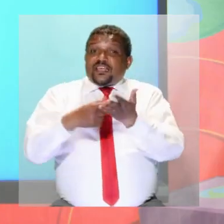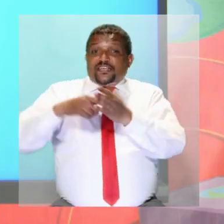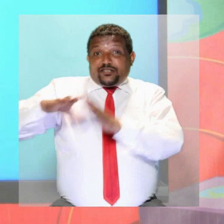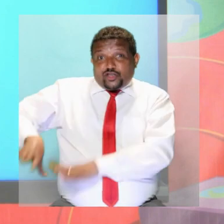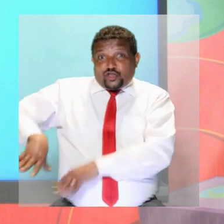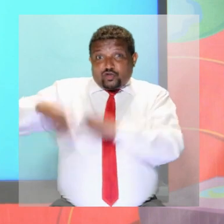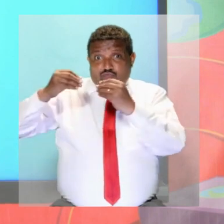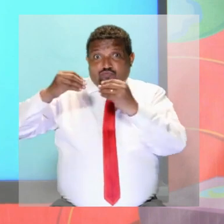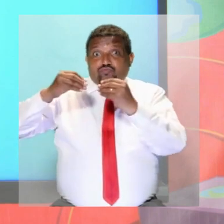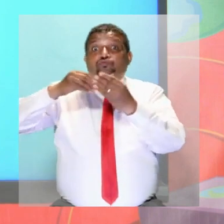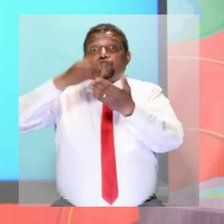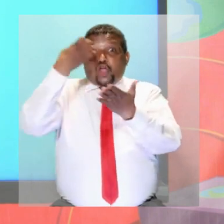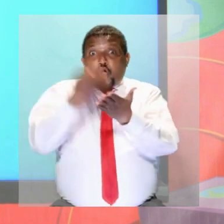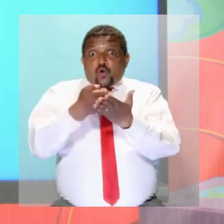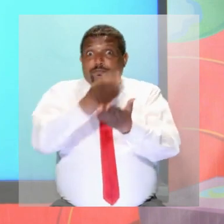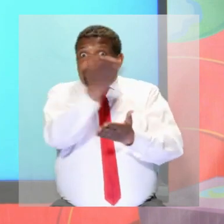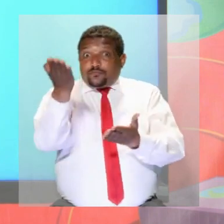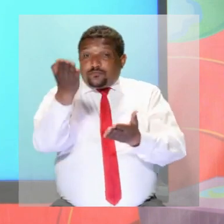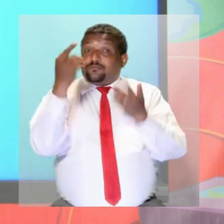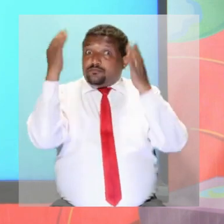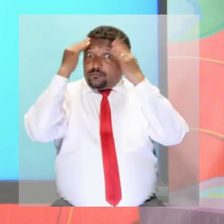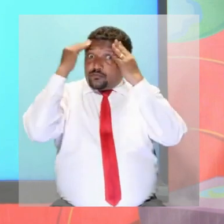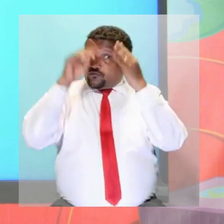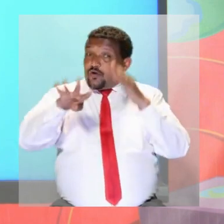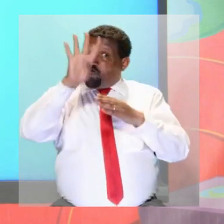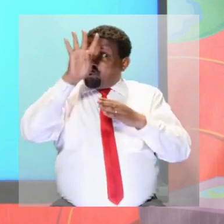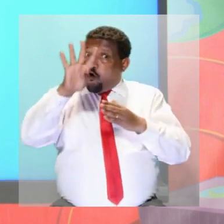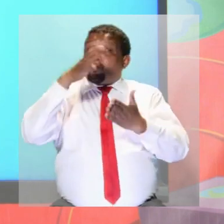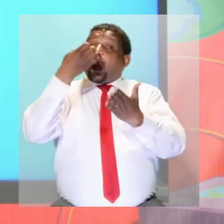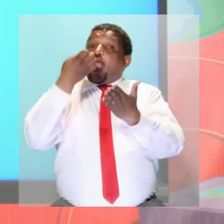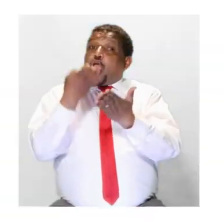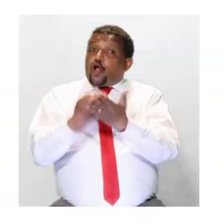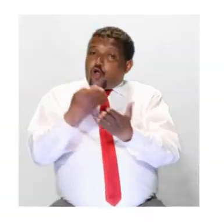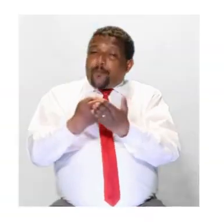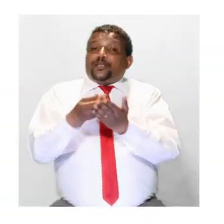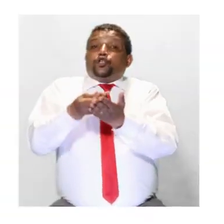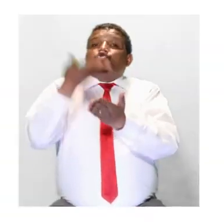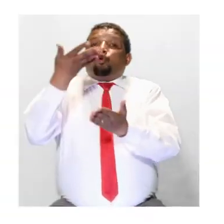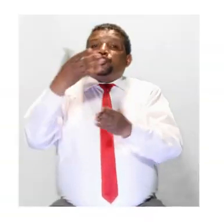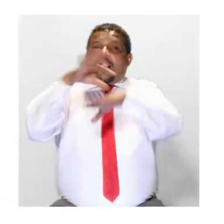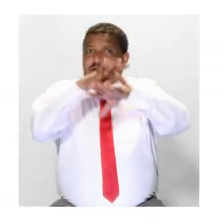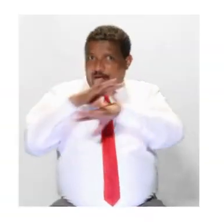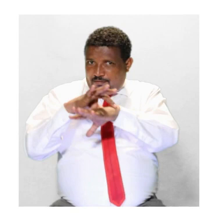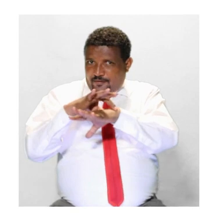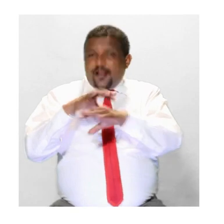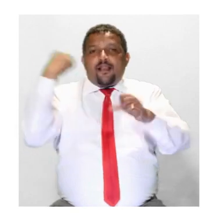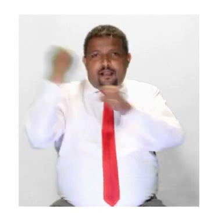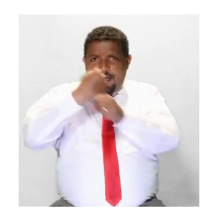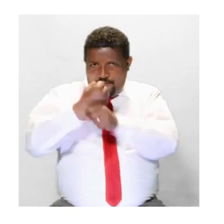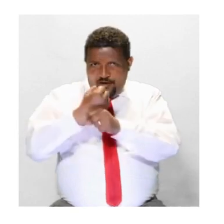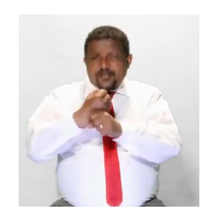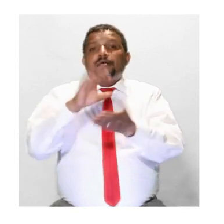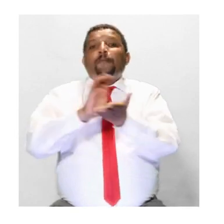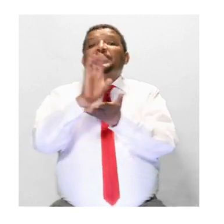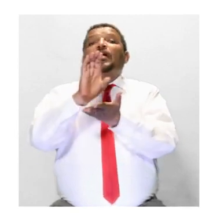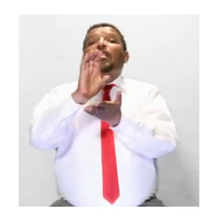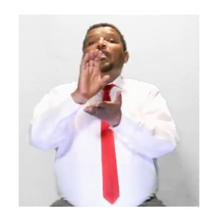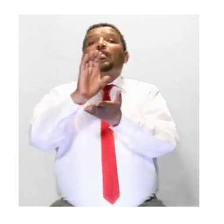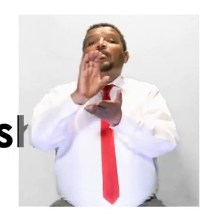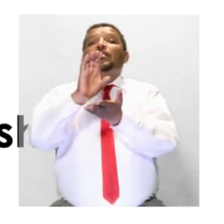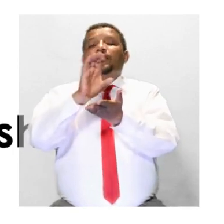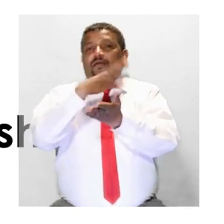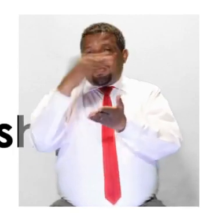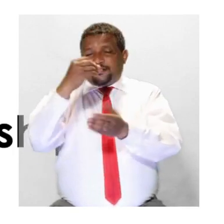of economics, you have to be familiar with the four economic resources called land, labor, capital,